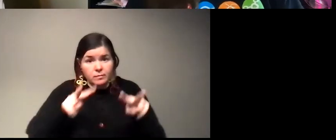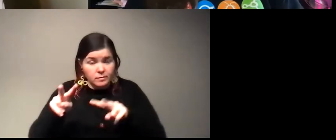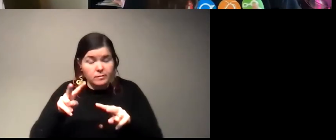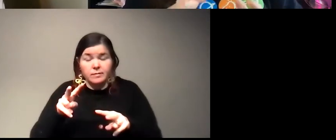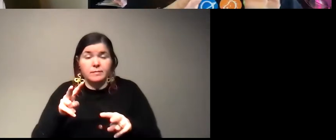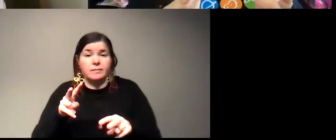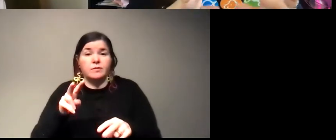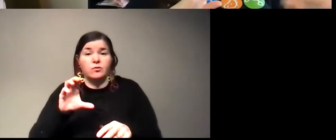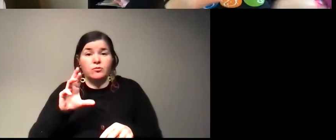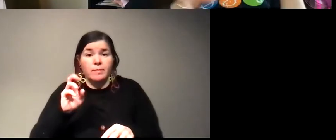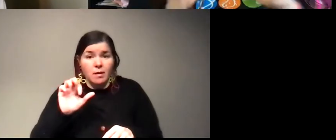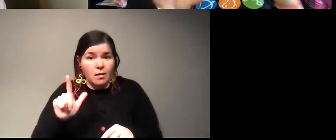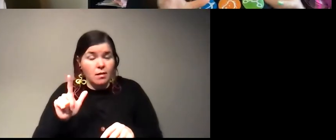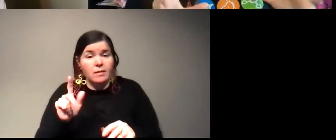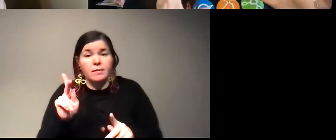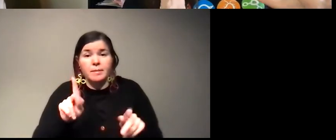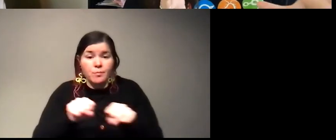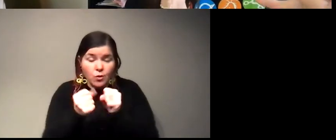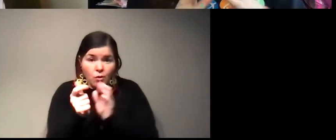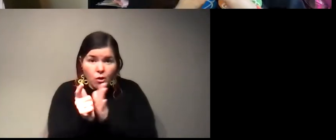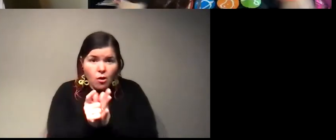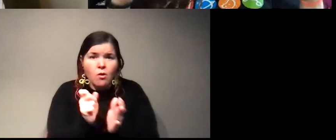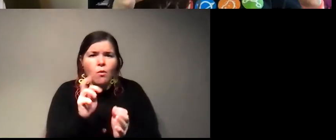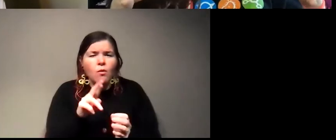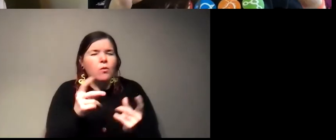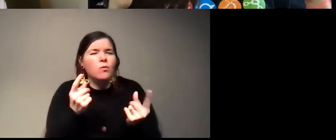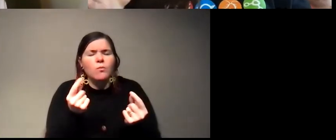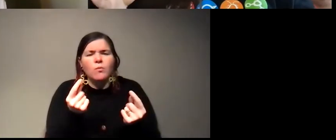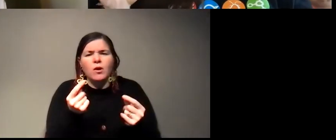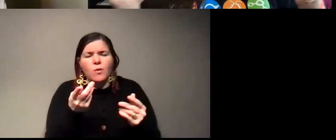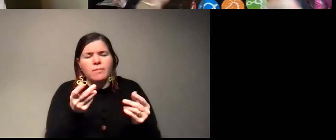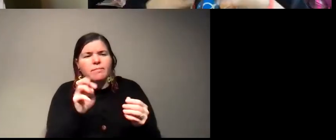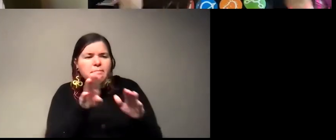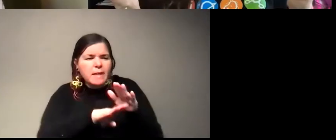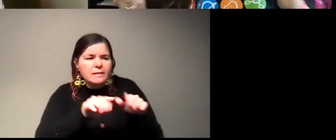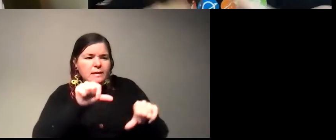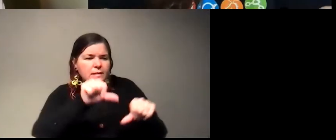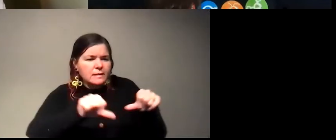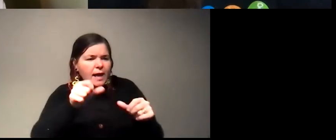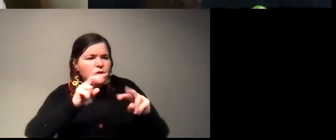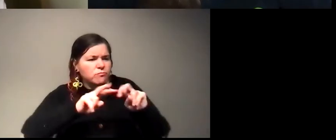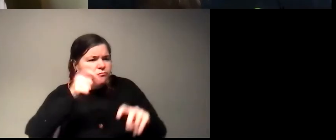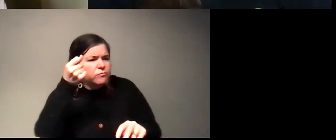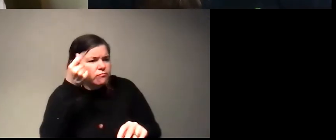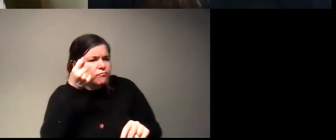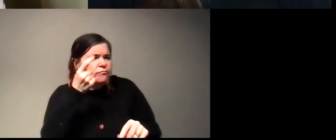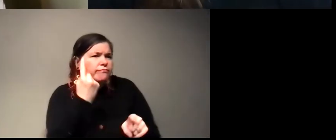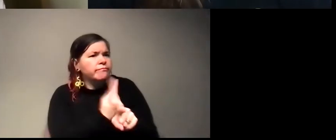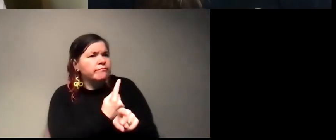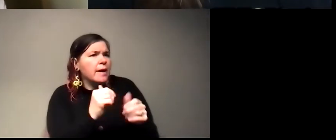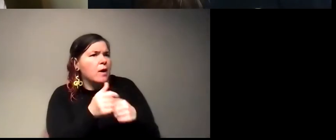were you doing like proof of concept work or like basic science just to understand how things